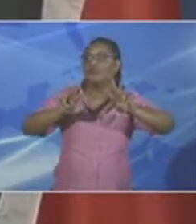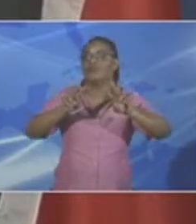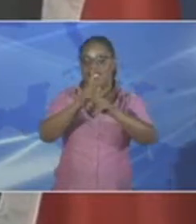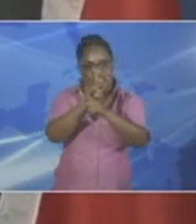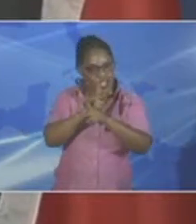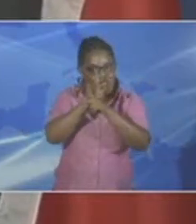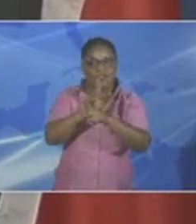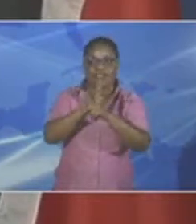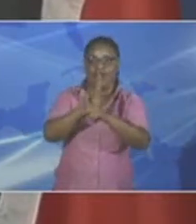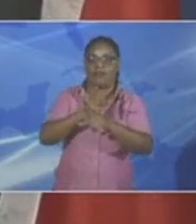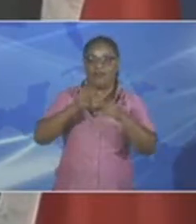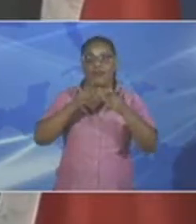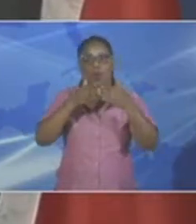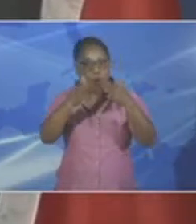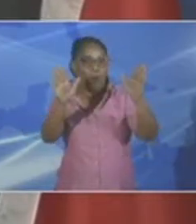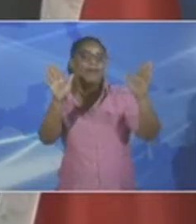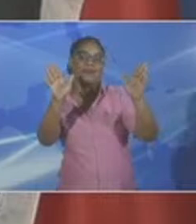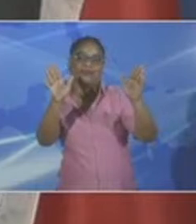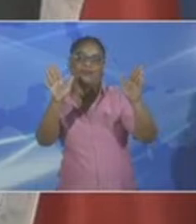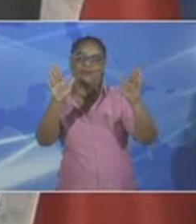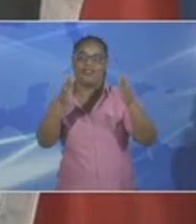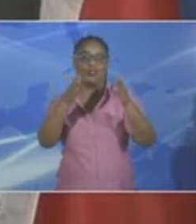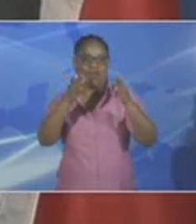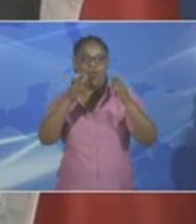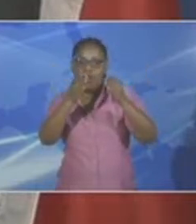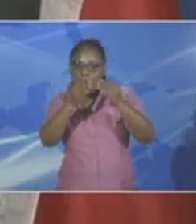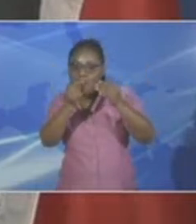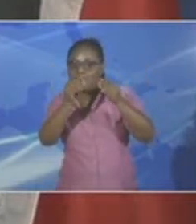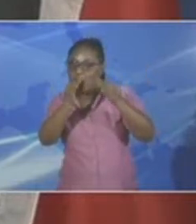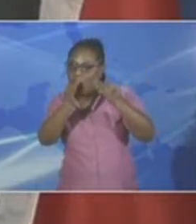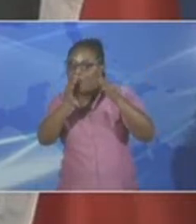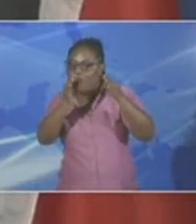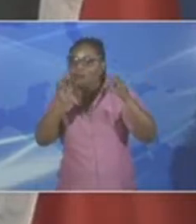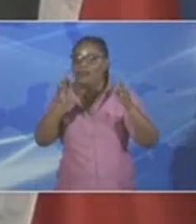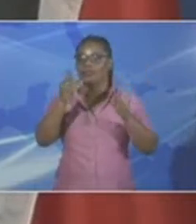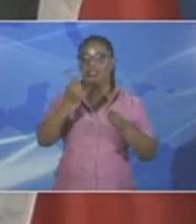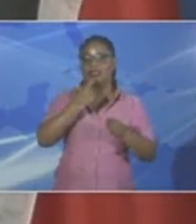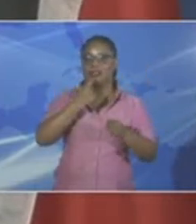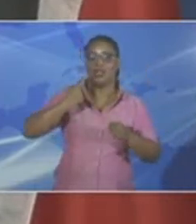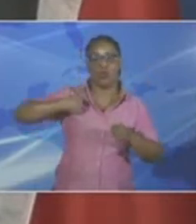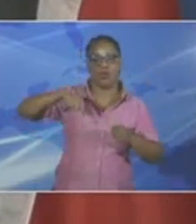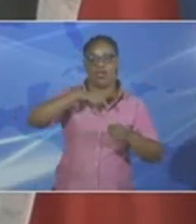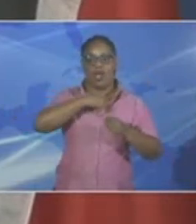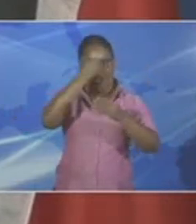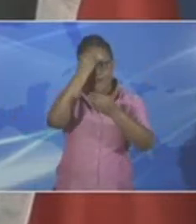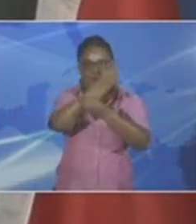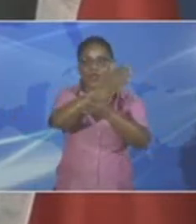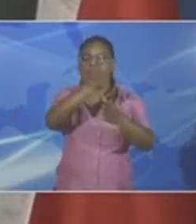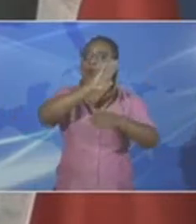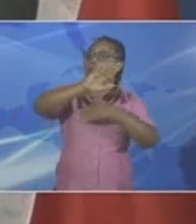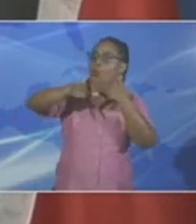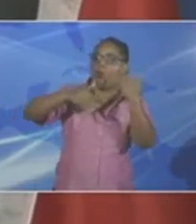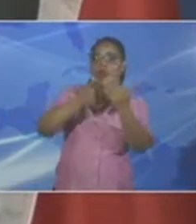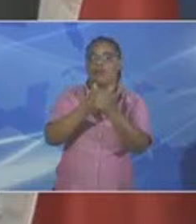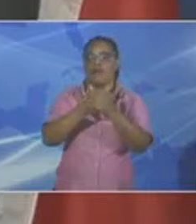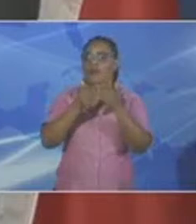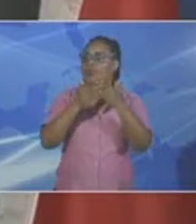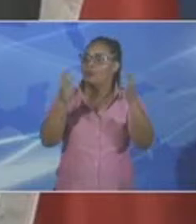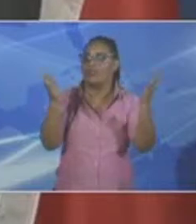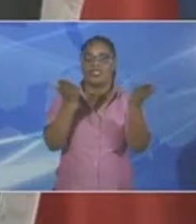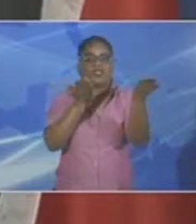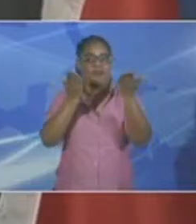service. And only not too long ago, we indicated that all public servants ought to come back out like normal. So step by